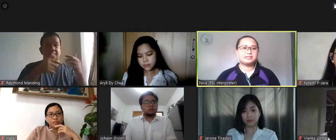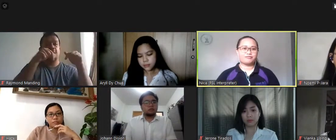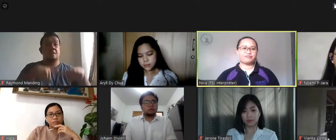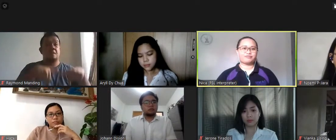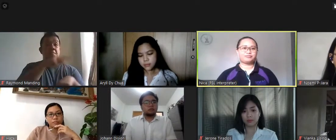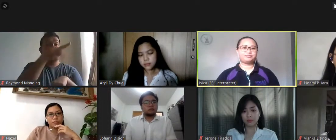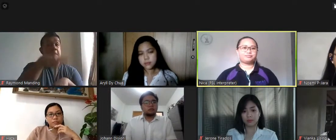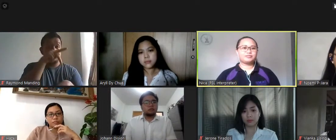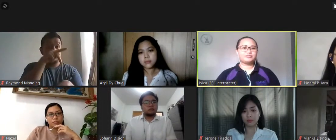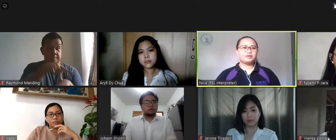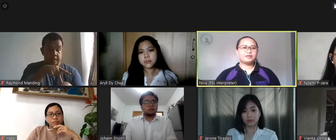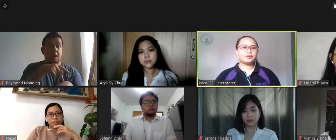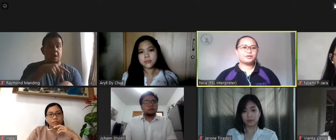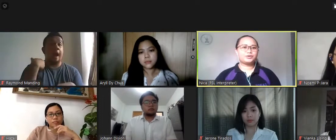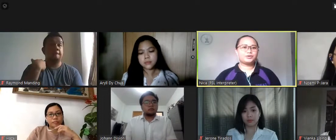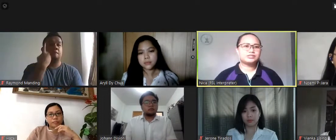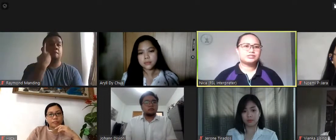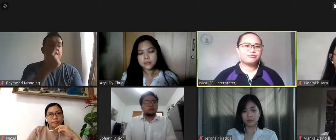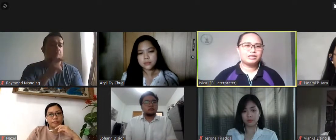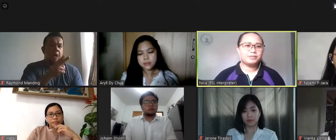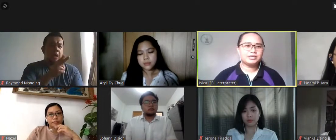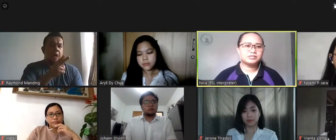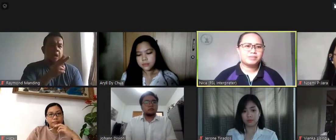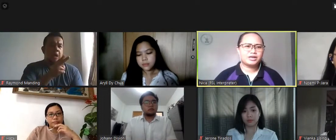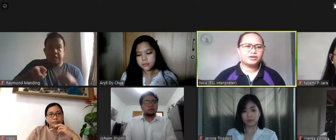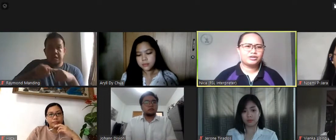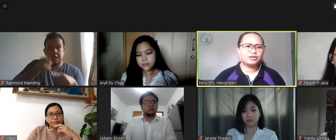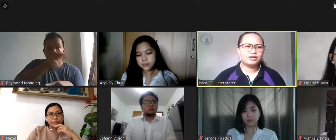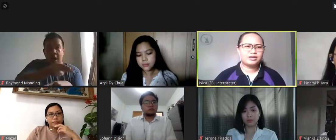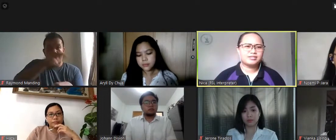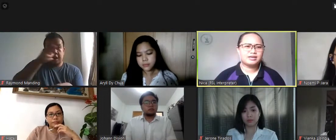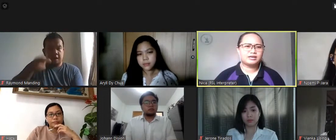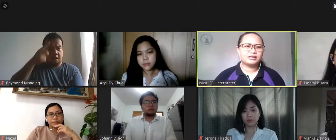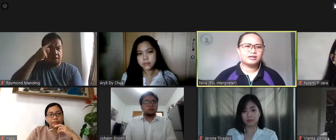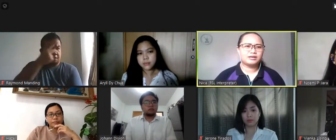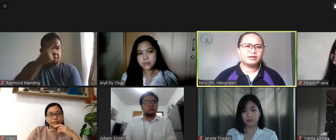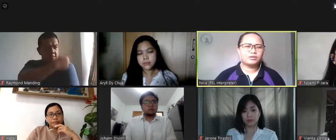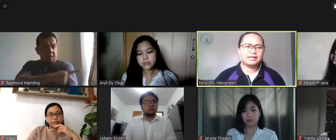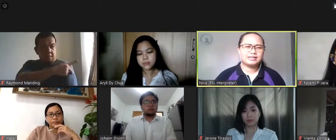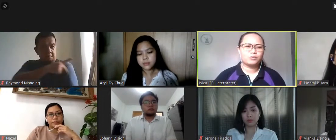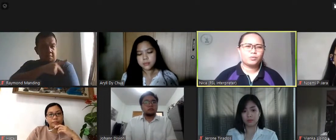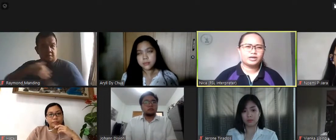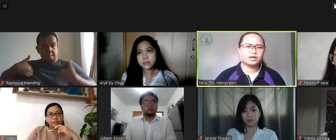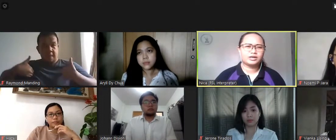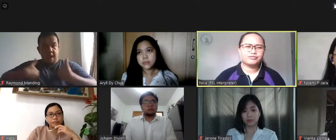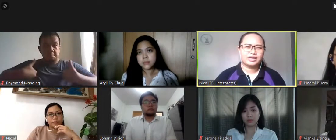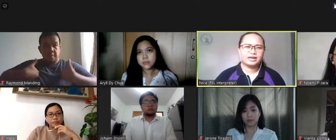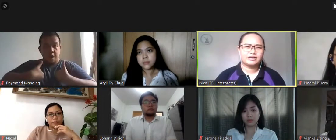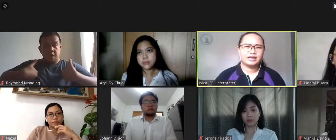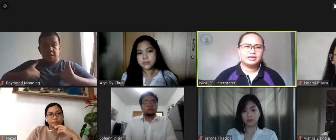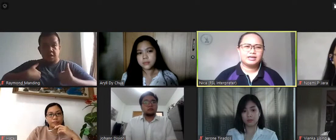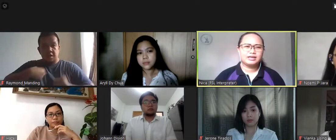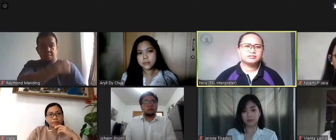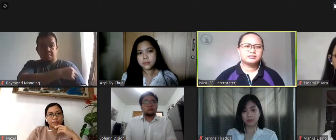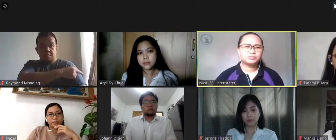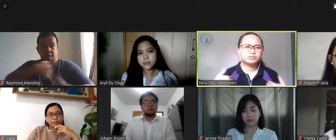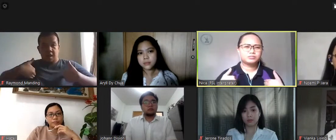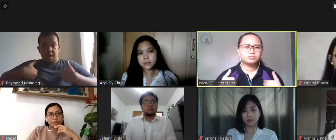deaf. Pero dito sa Philippines, meron, I think one hard of hearing,